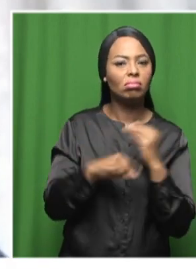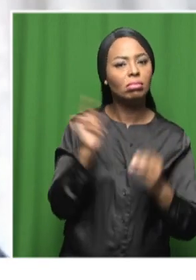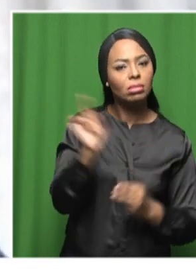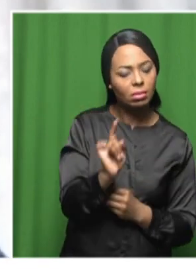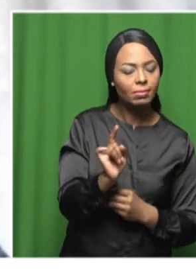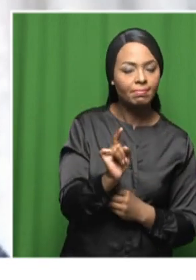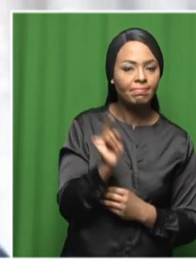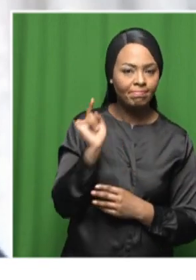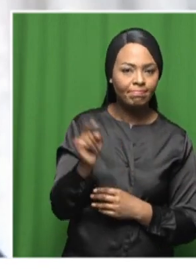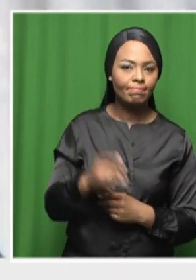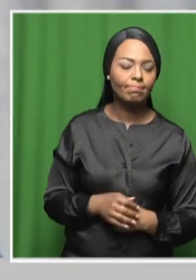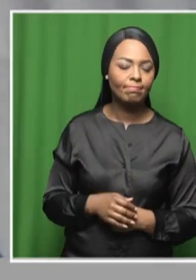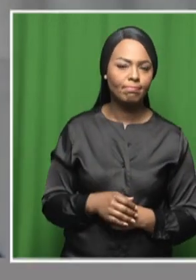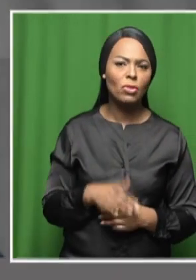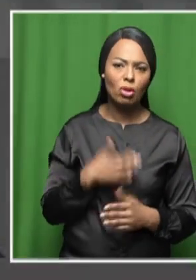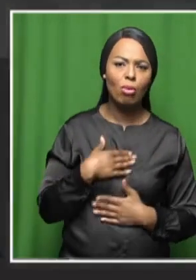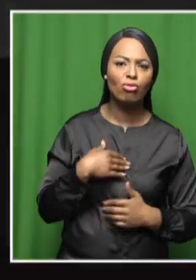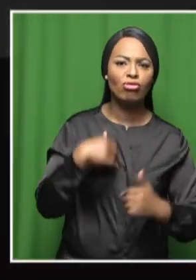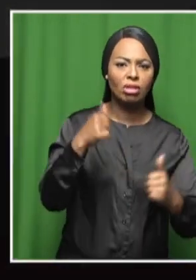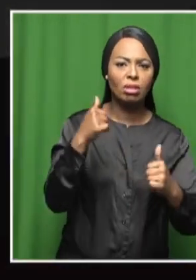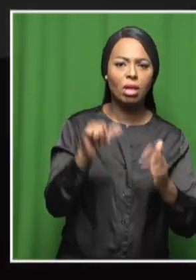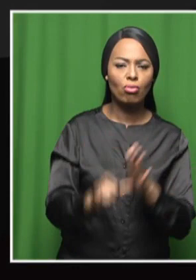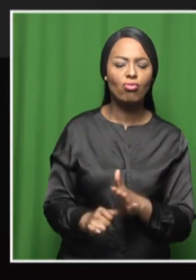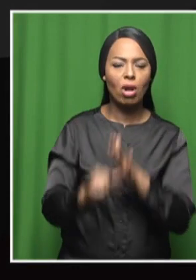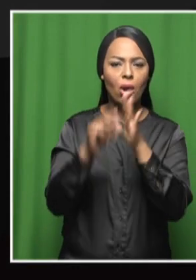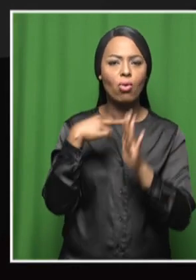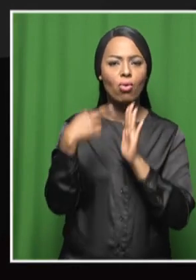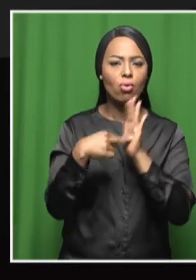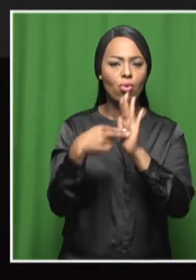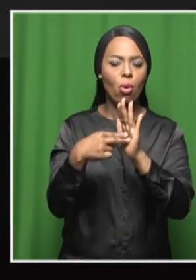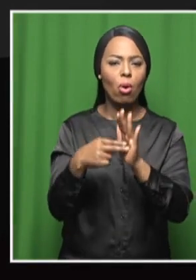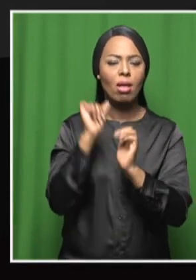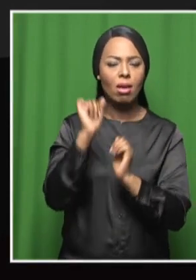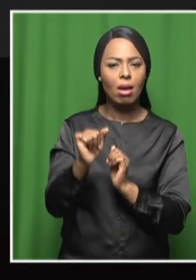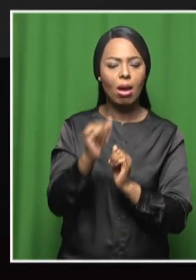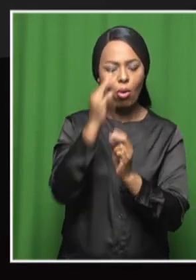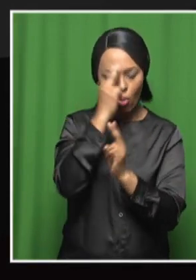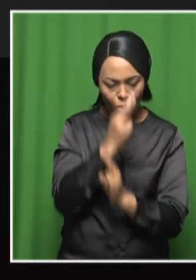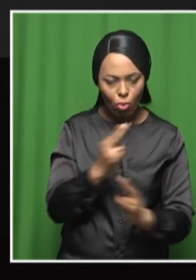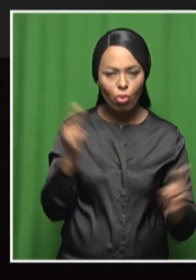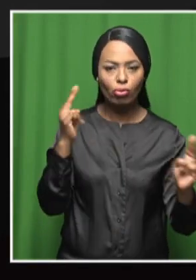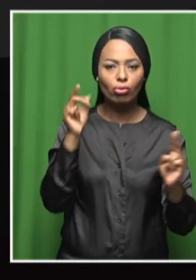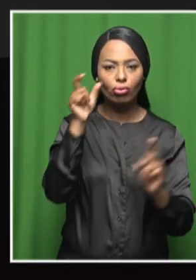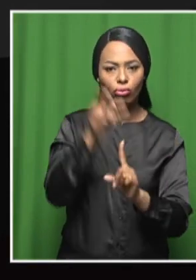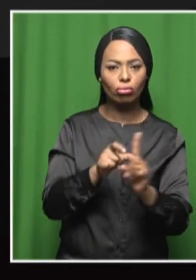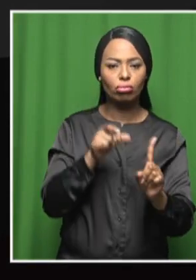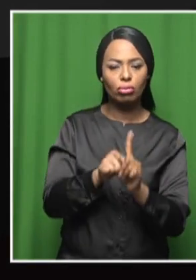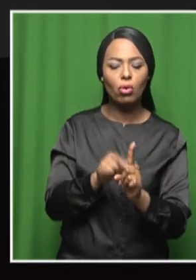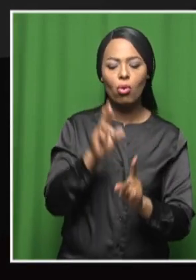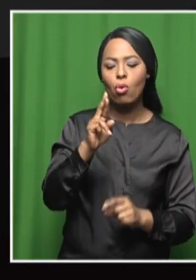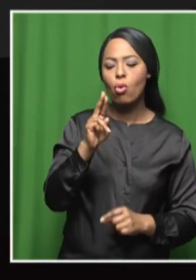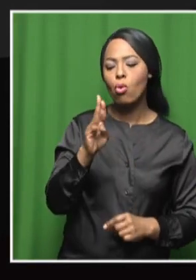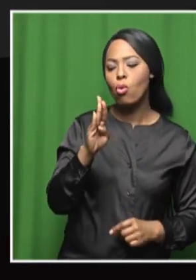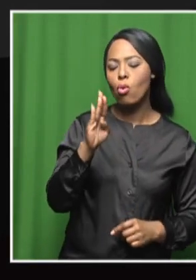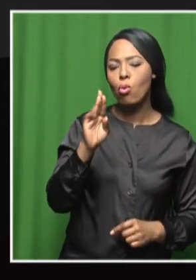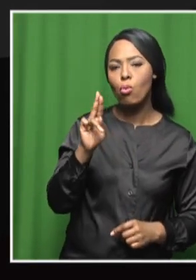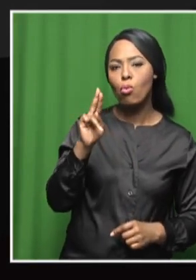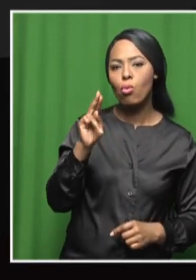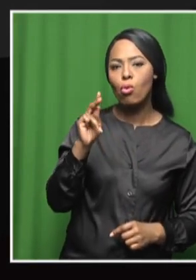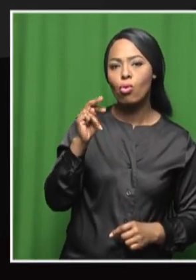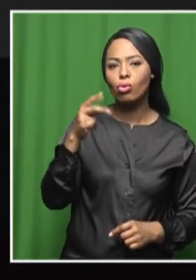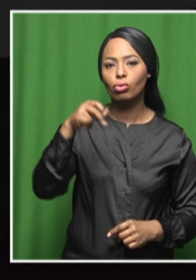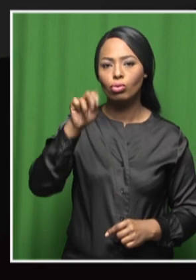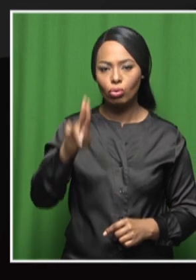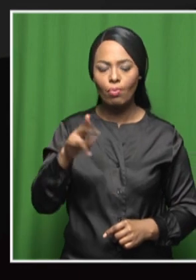and that is appreciating, the important role of Ubuntu, because I think Africa has something to offer the world. And this